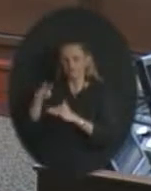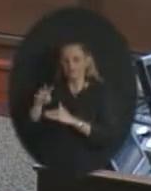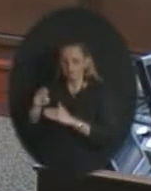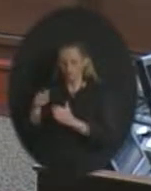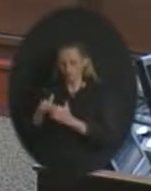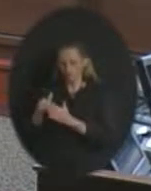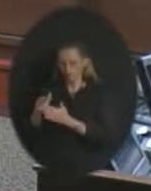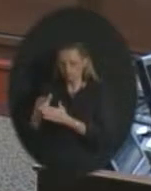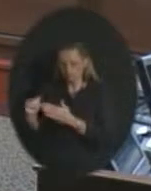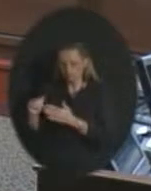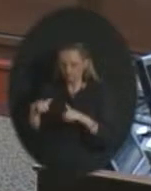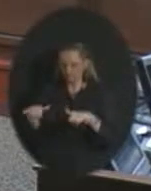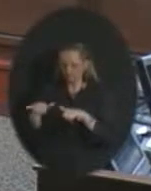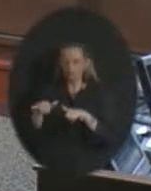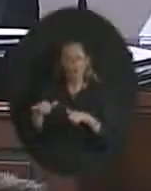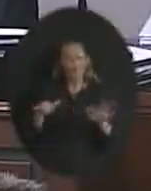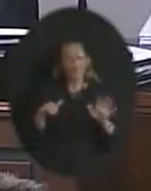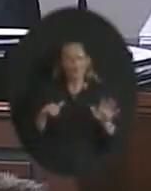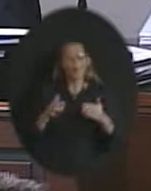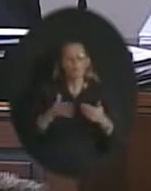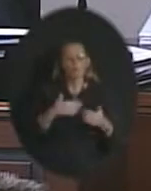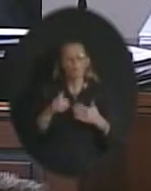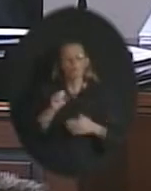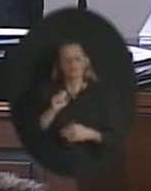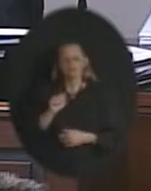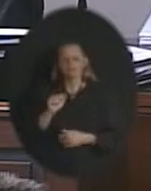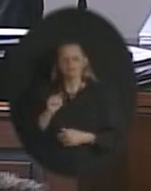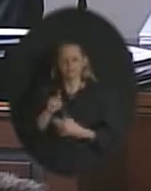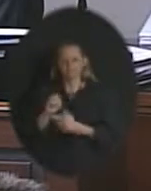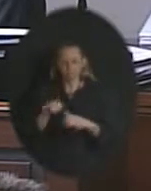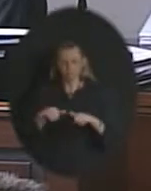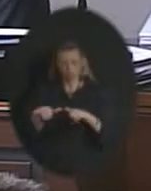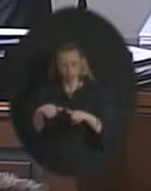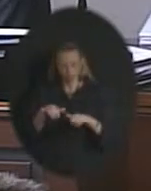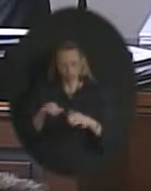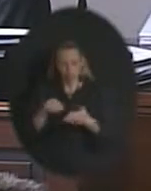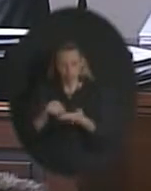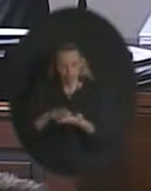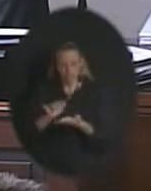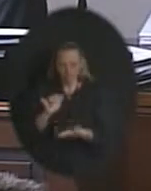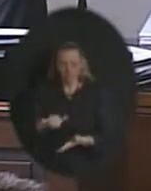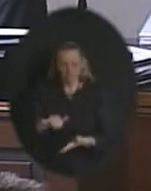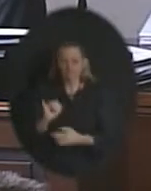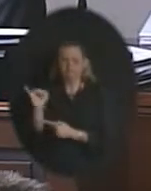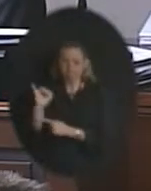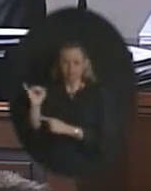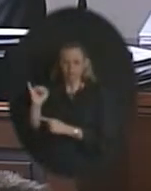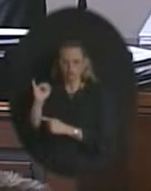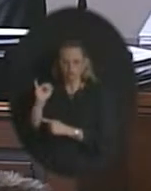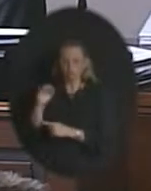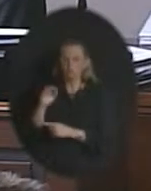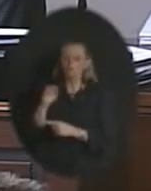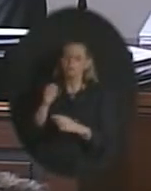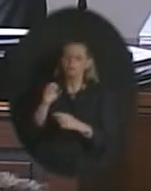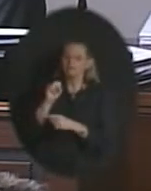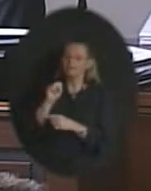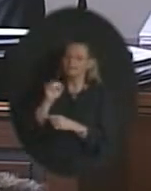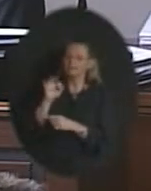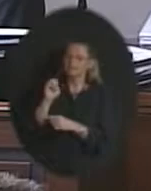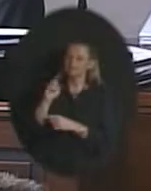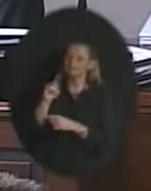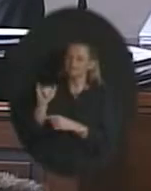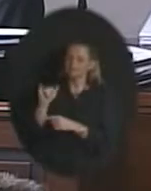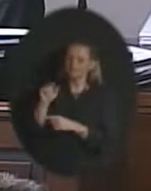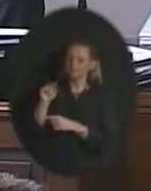actually, it's statutory. Then whatever the statute has is that's what it that's is. That's what the carrier would, what Safety National would pay. Then that's correct.